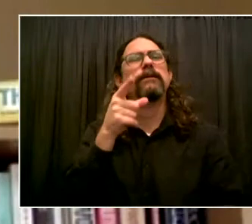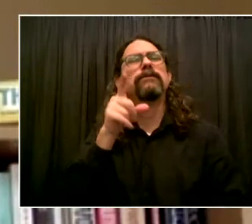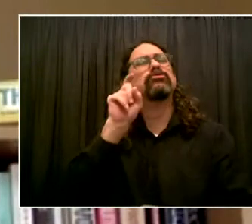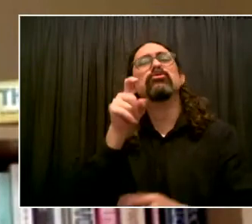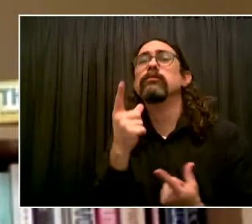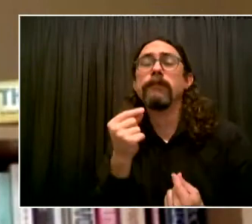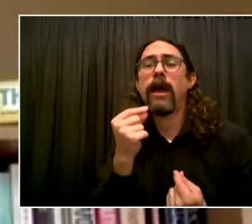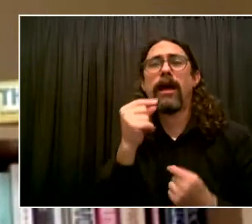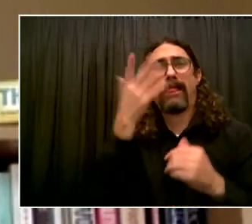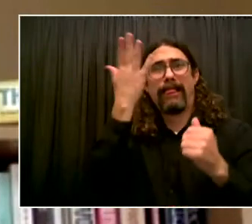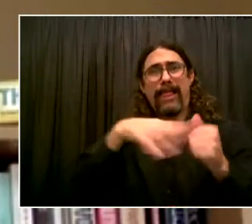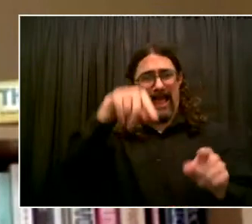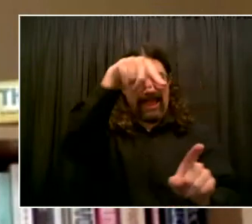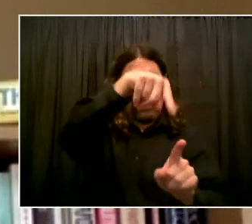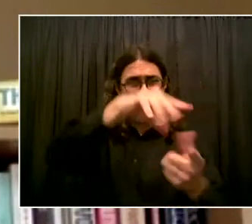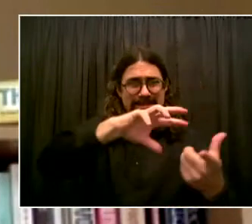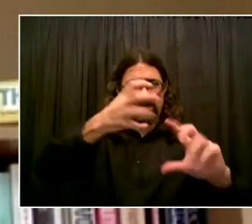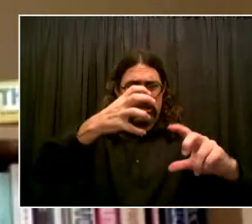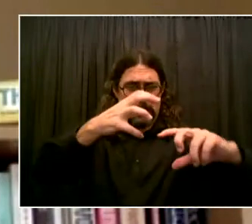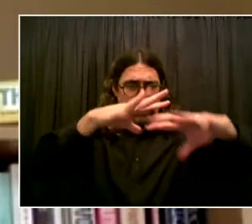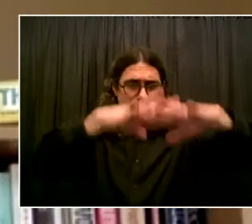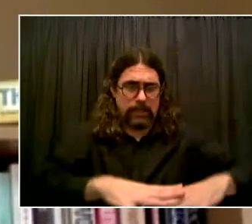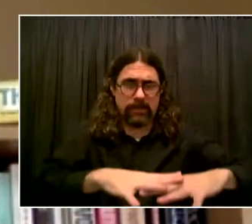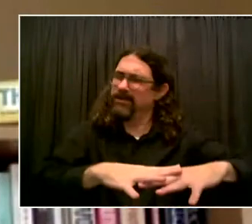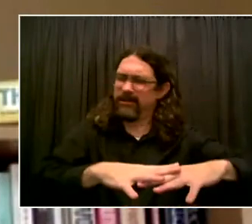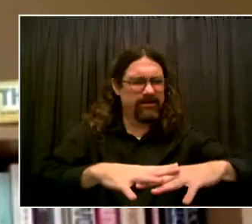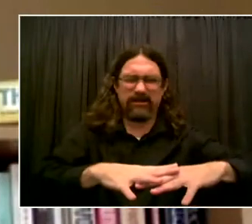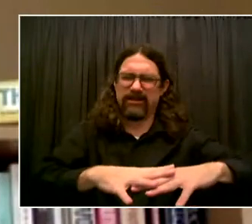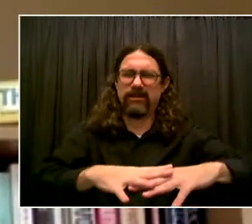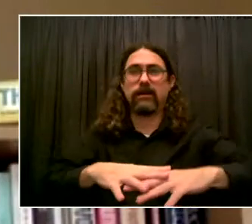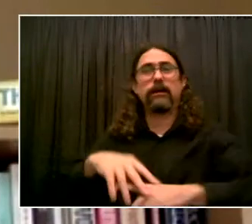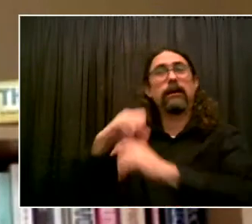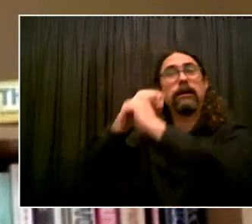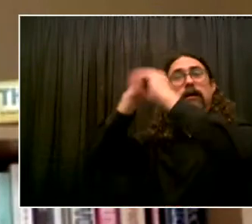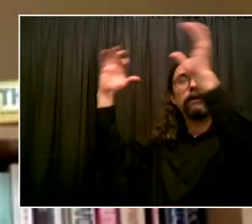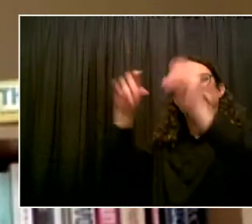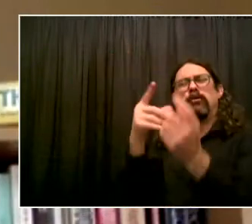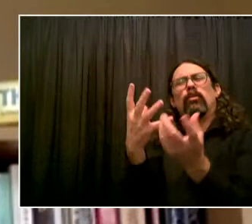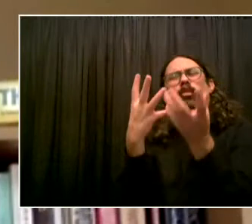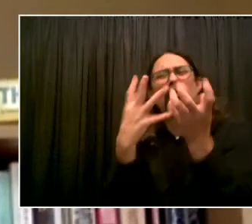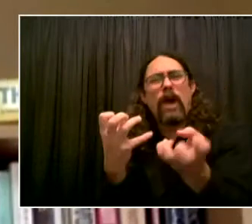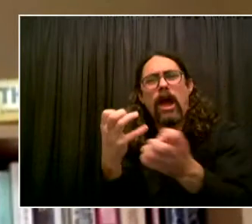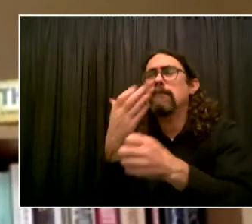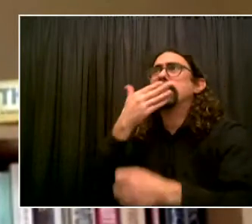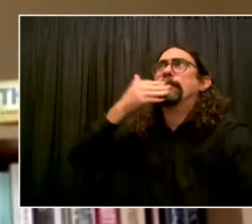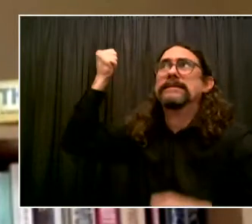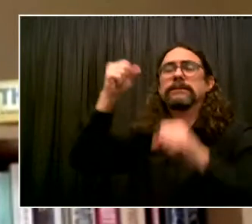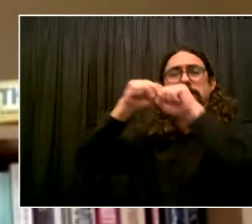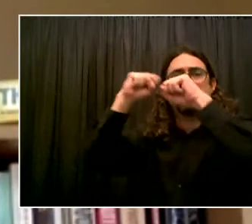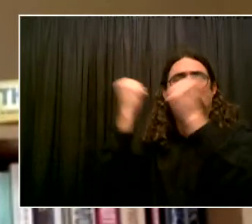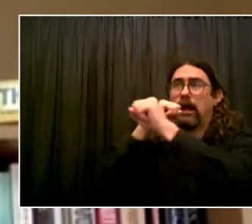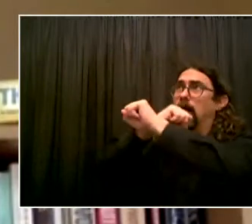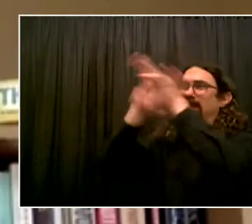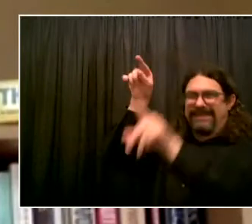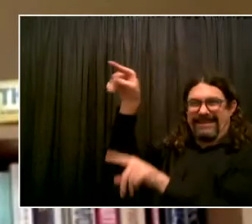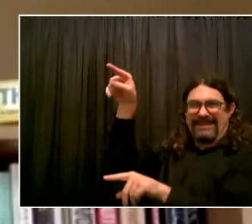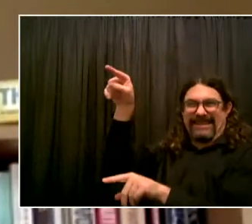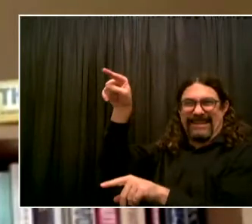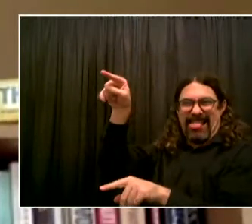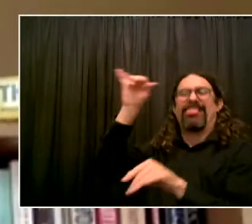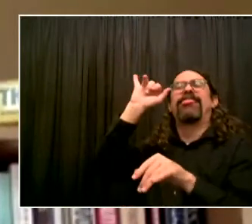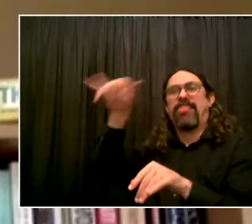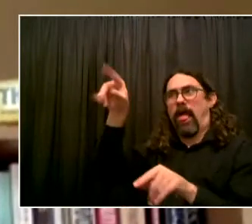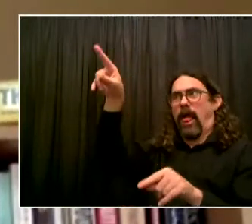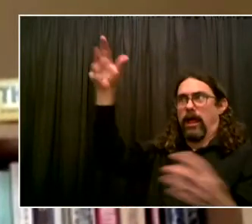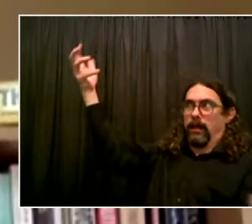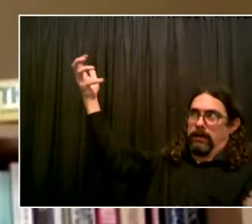and closeness, even without crisis or pressure, is the great contemporary task of being human. And it seems